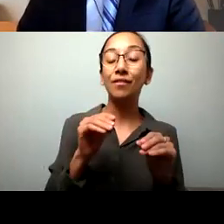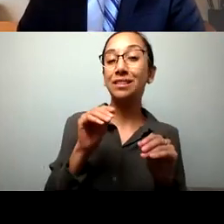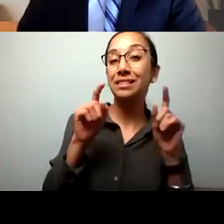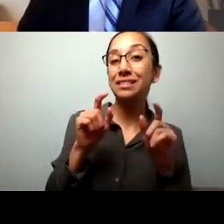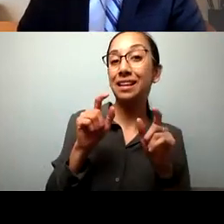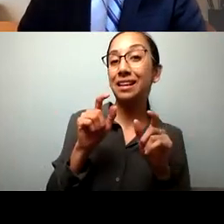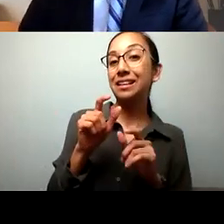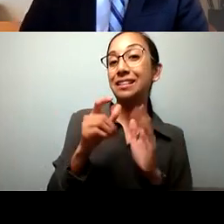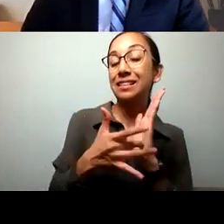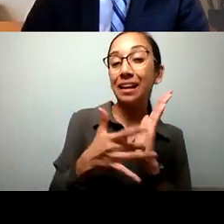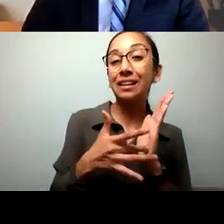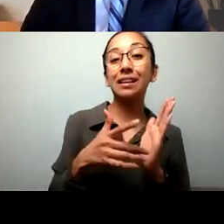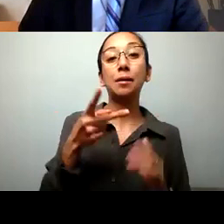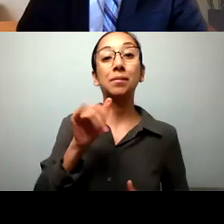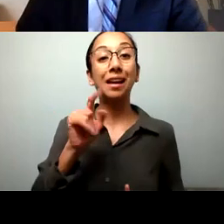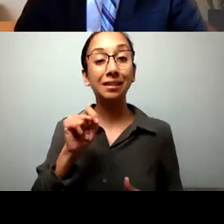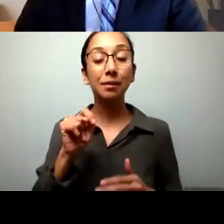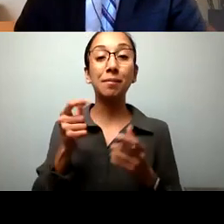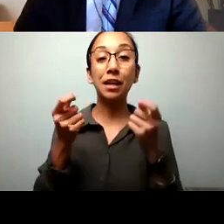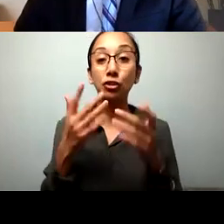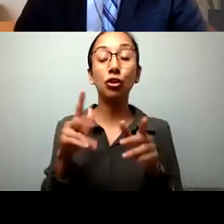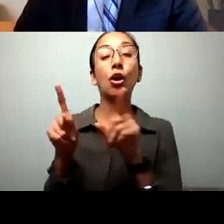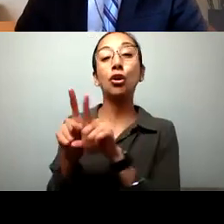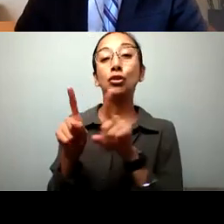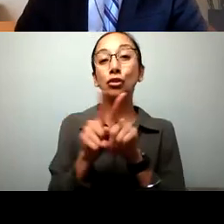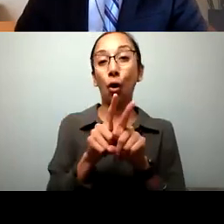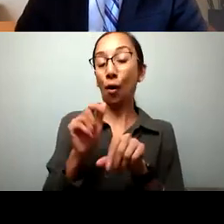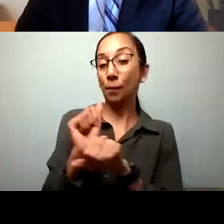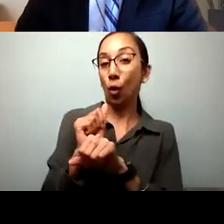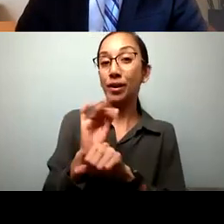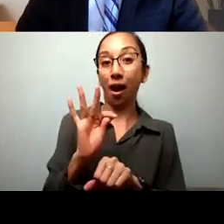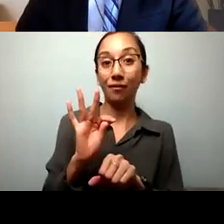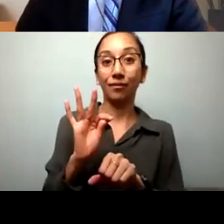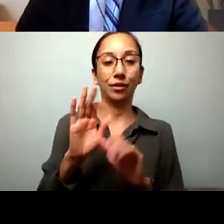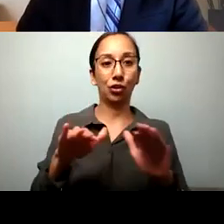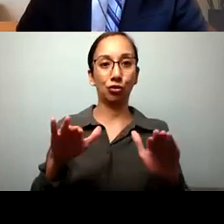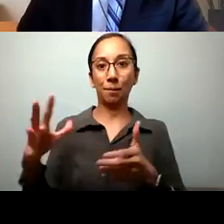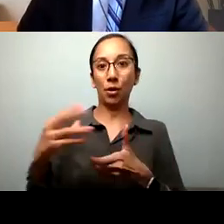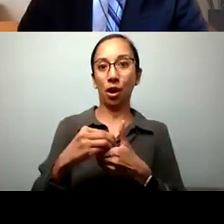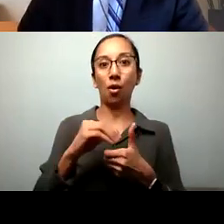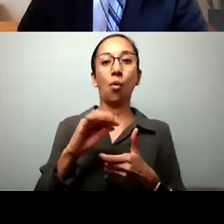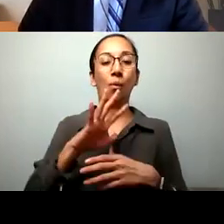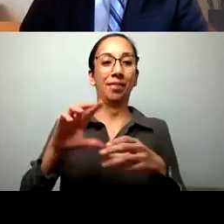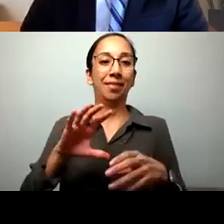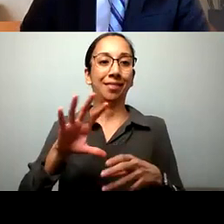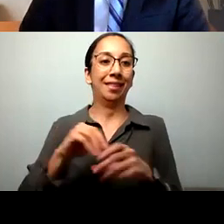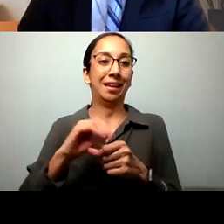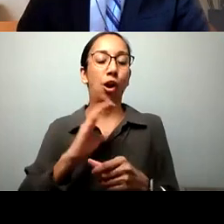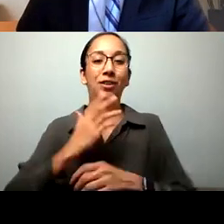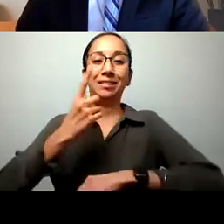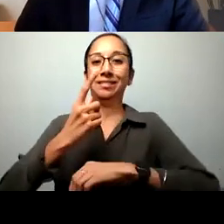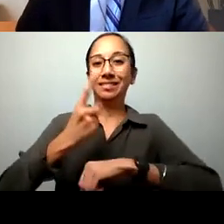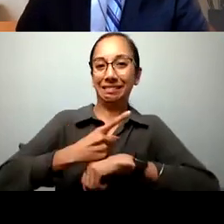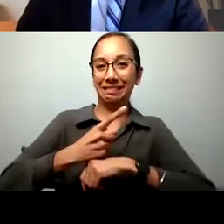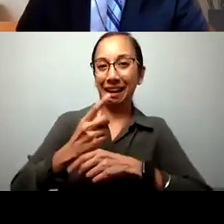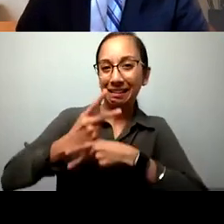plant managers, and also the employees and of the children that are participating in our extended daycare program. We're also